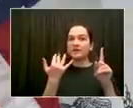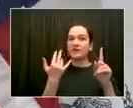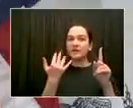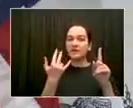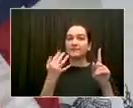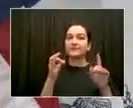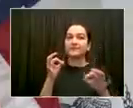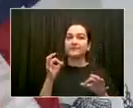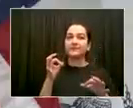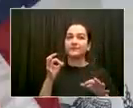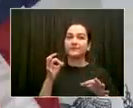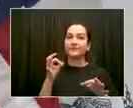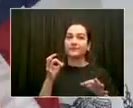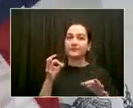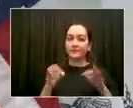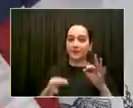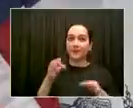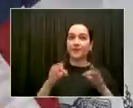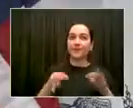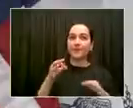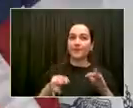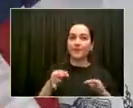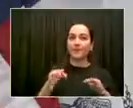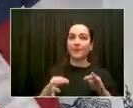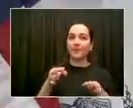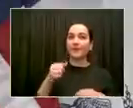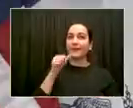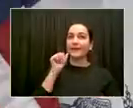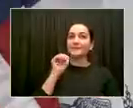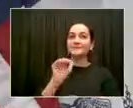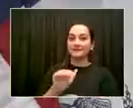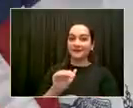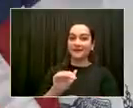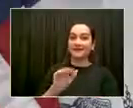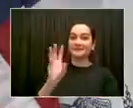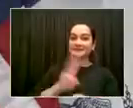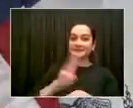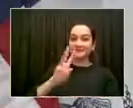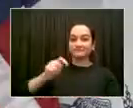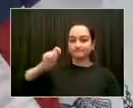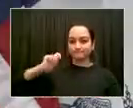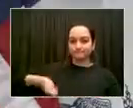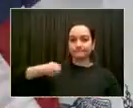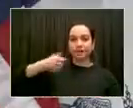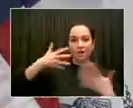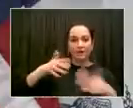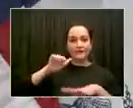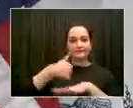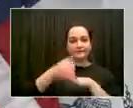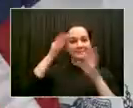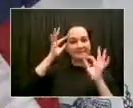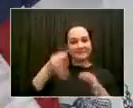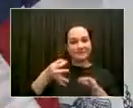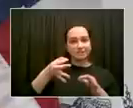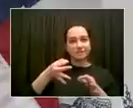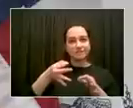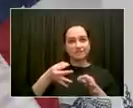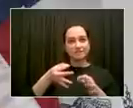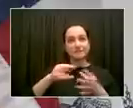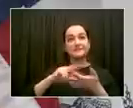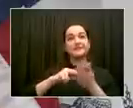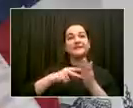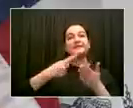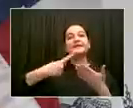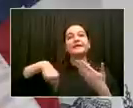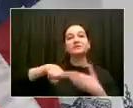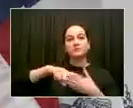p.m. And so the release of the 50A data will begin by the NYPD next week.